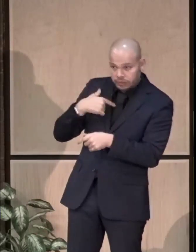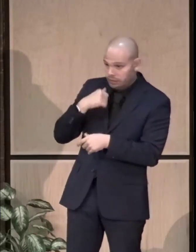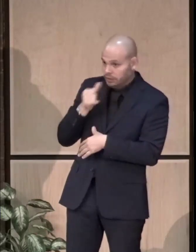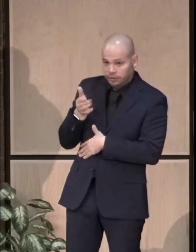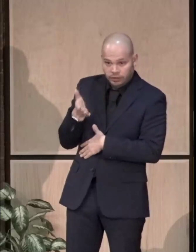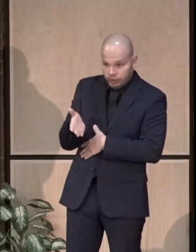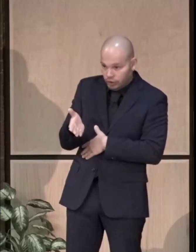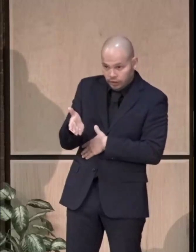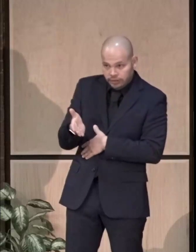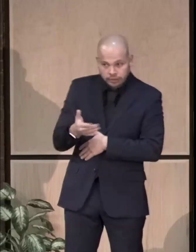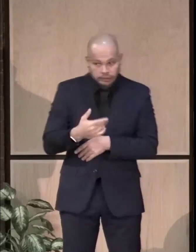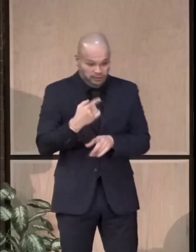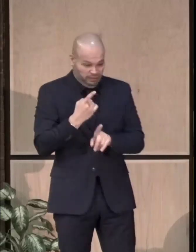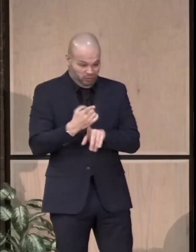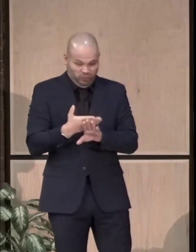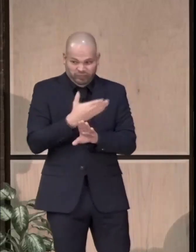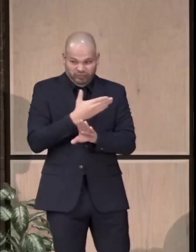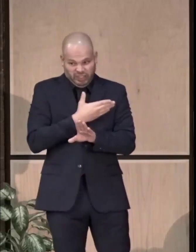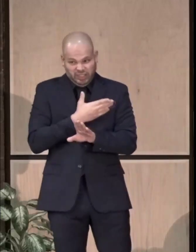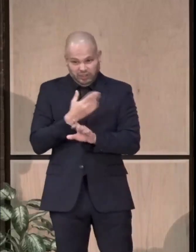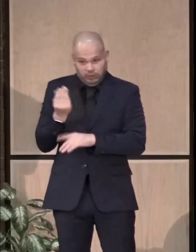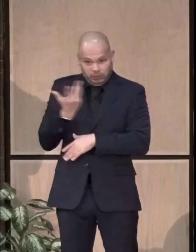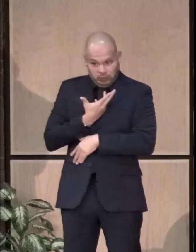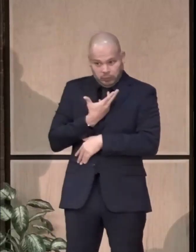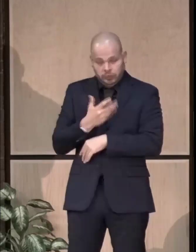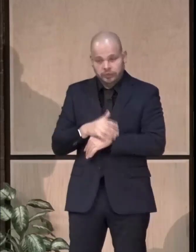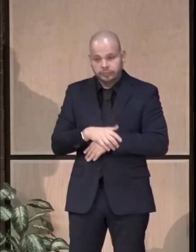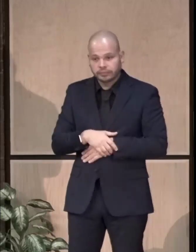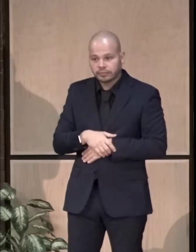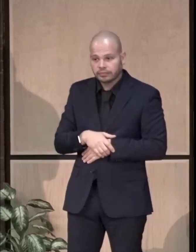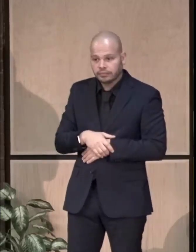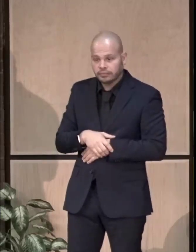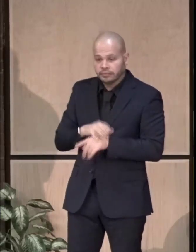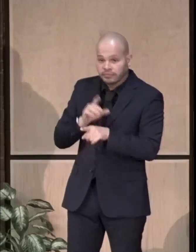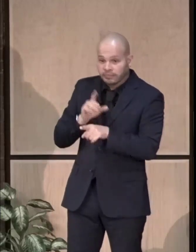yes. And did he know he was going to get an unsatisfactory?